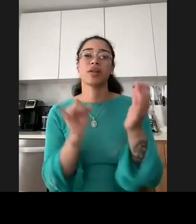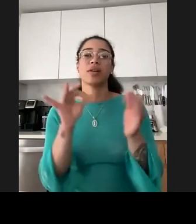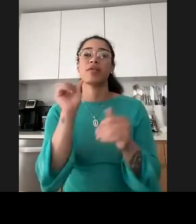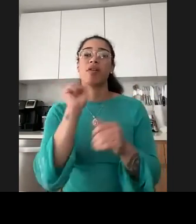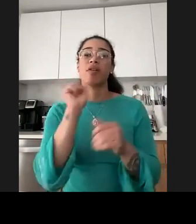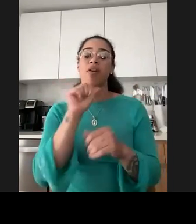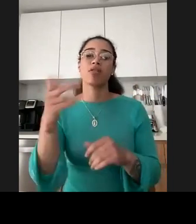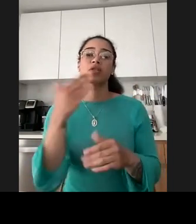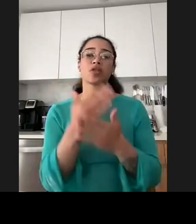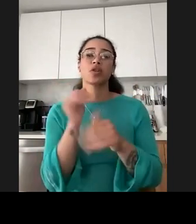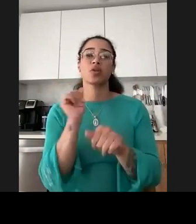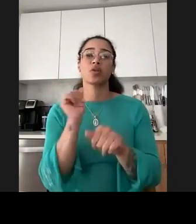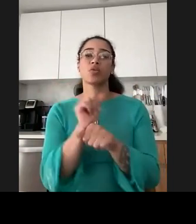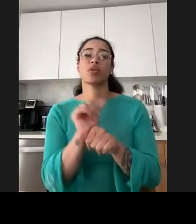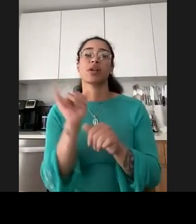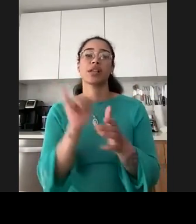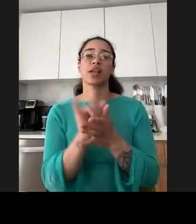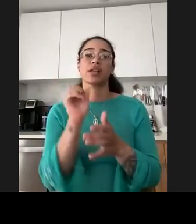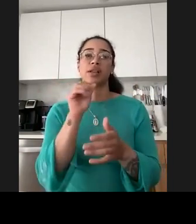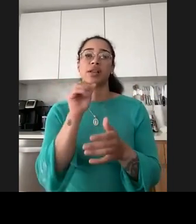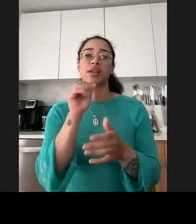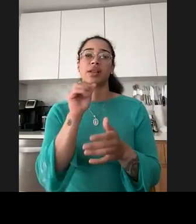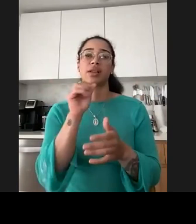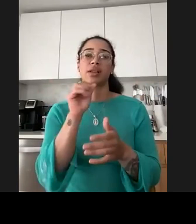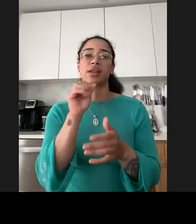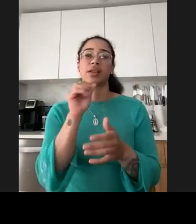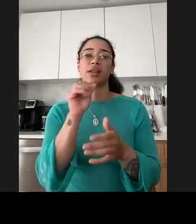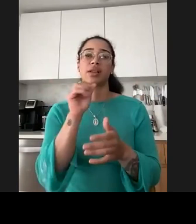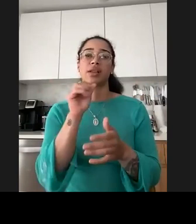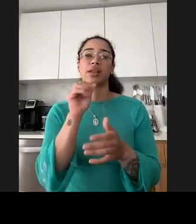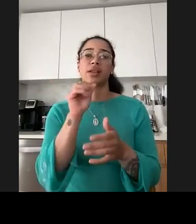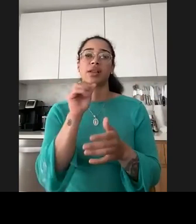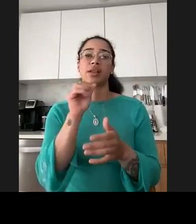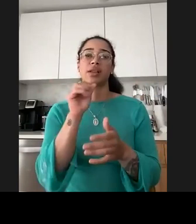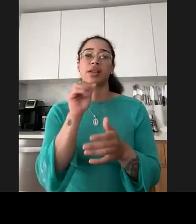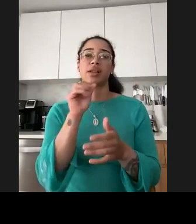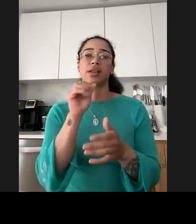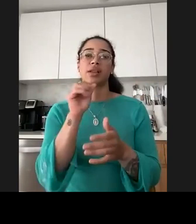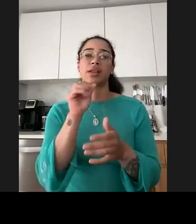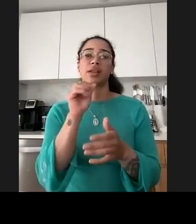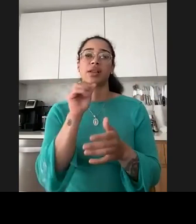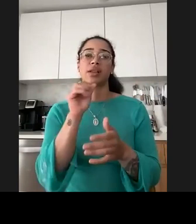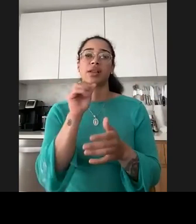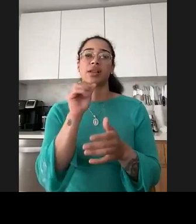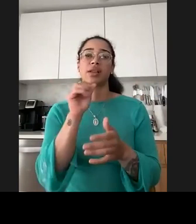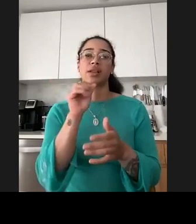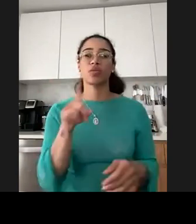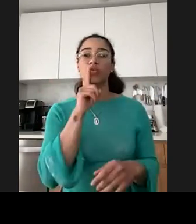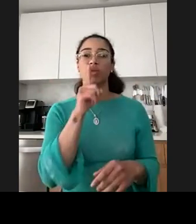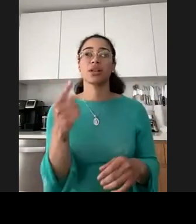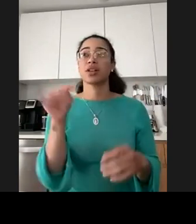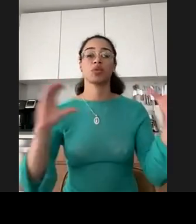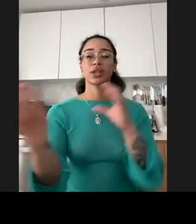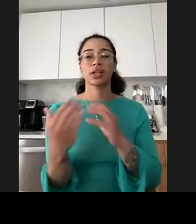on Aging. And without this data, we really, the communities all across the state would